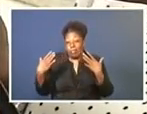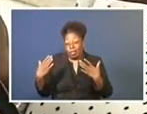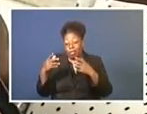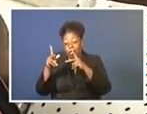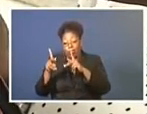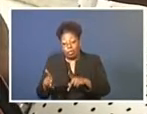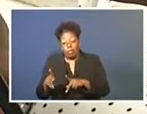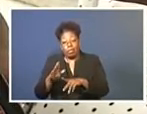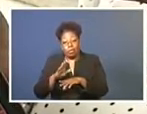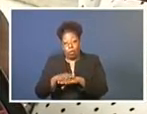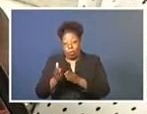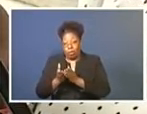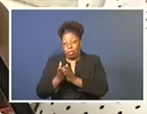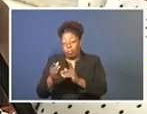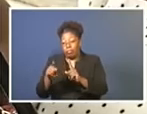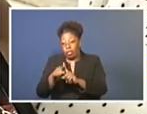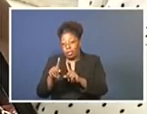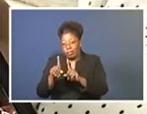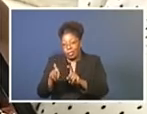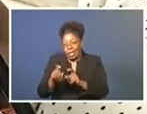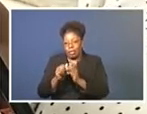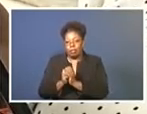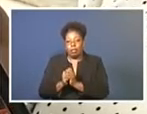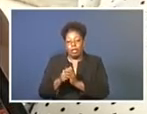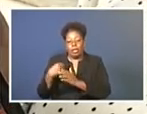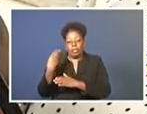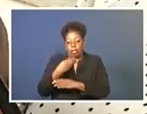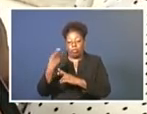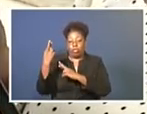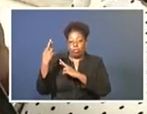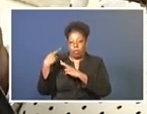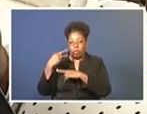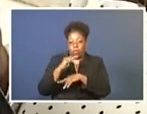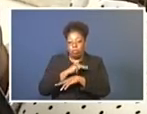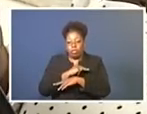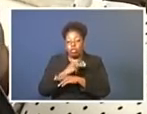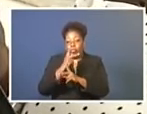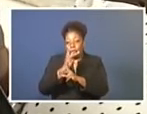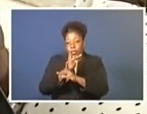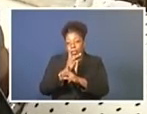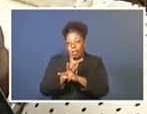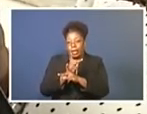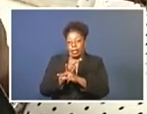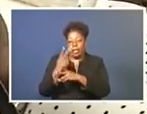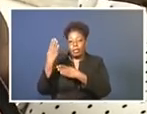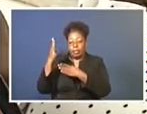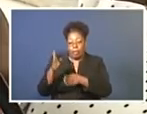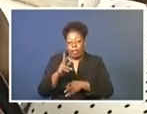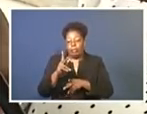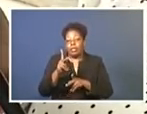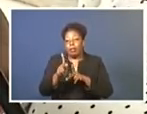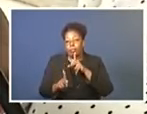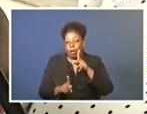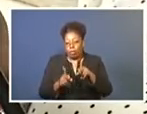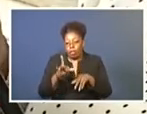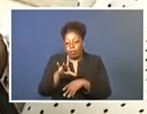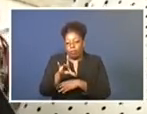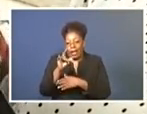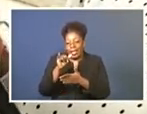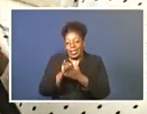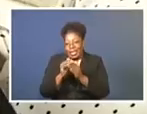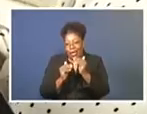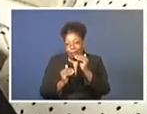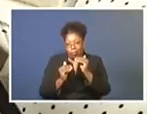cases on board, it is the Ministry of Health's responsibility to protect the well-being of the Bahamian population and try to find that